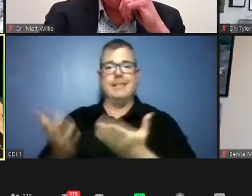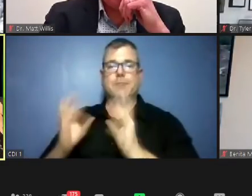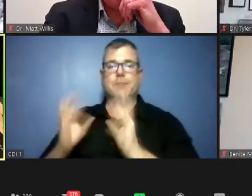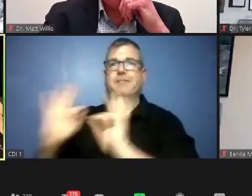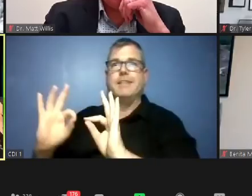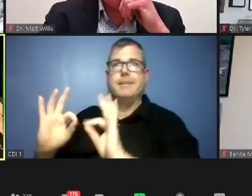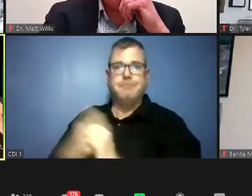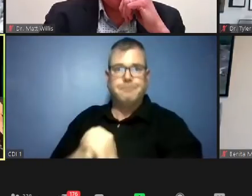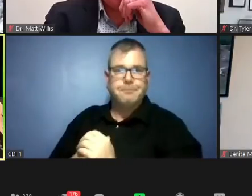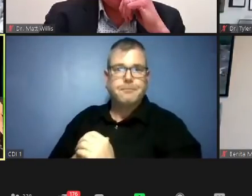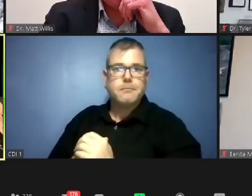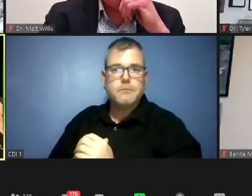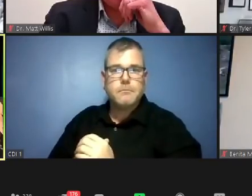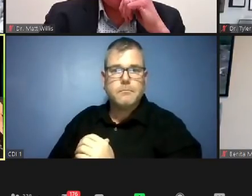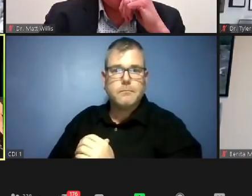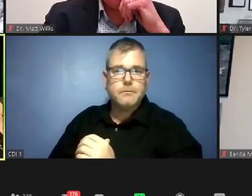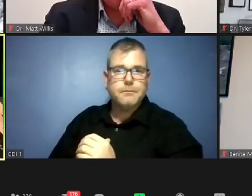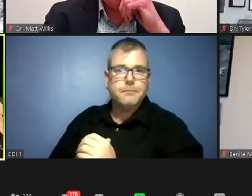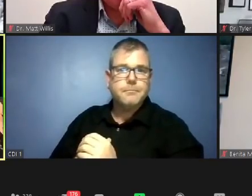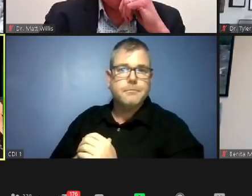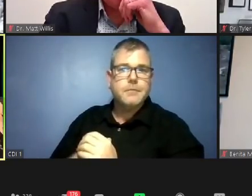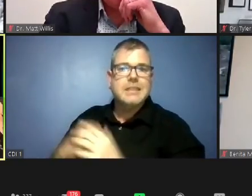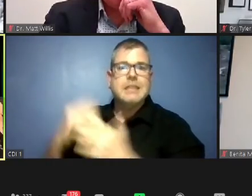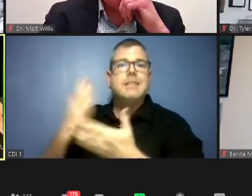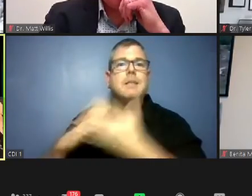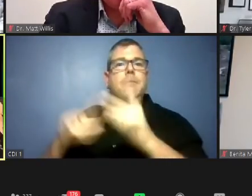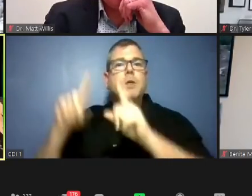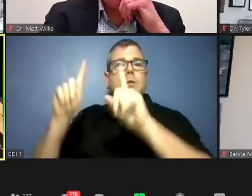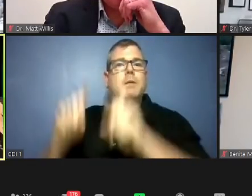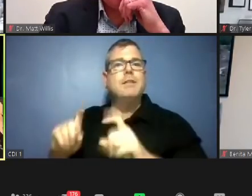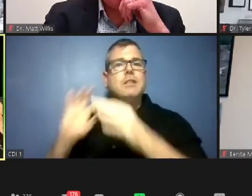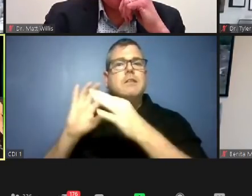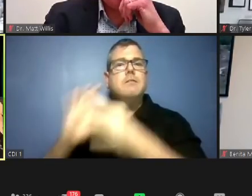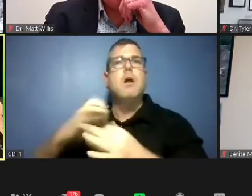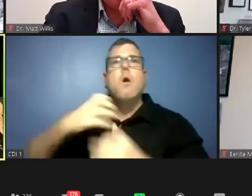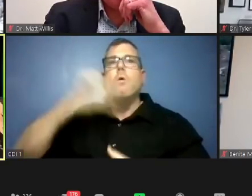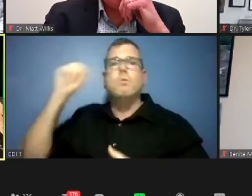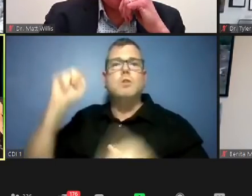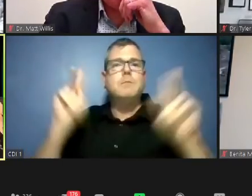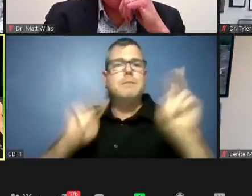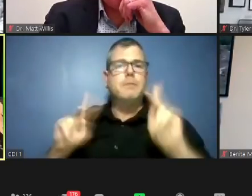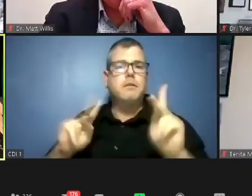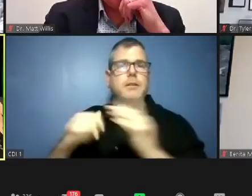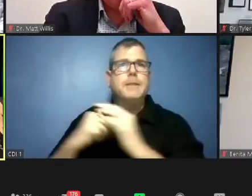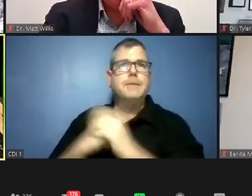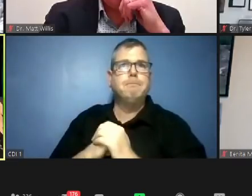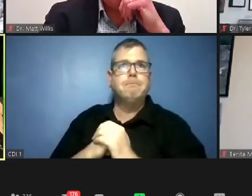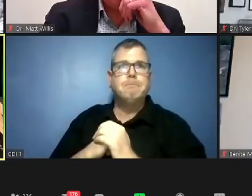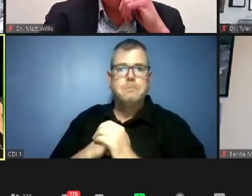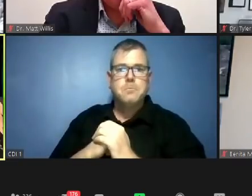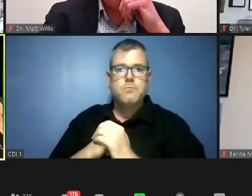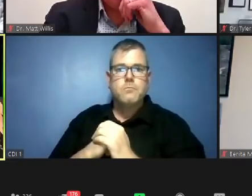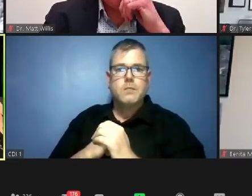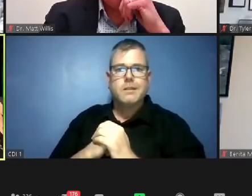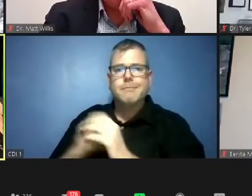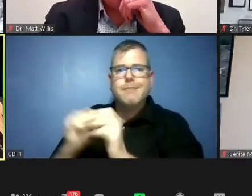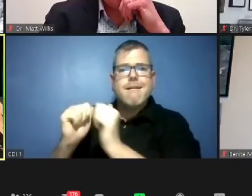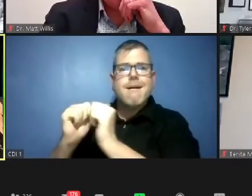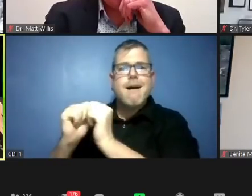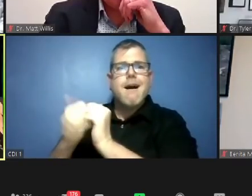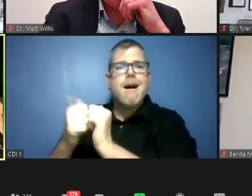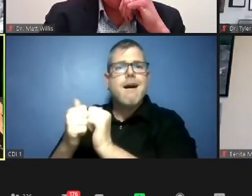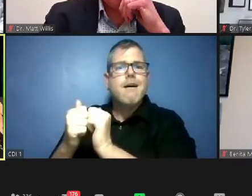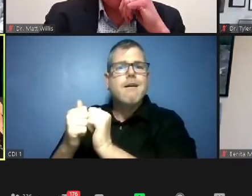community that we are currently vaccinating, and concern, wondering how we might be reaching out to those that are not